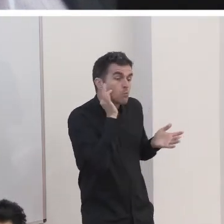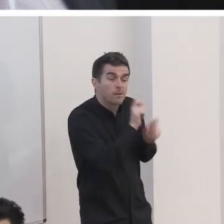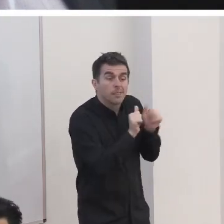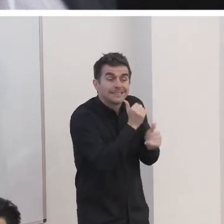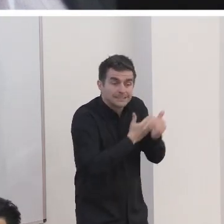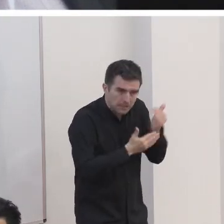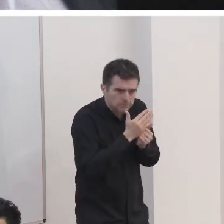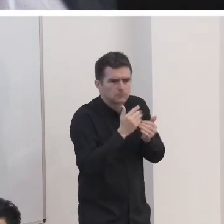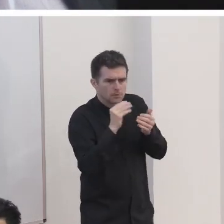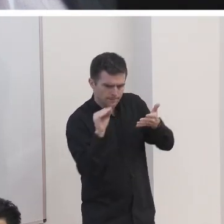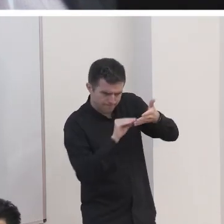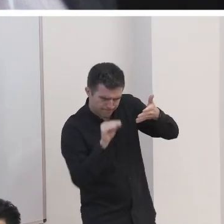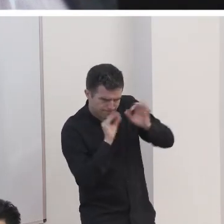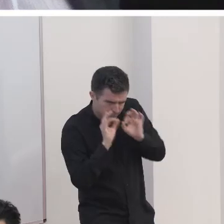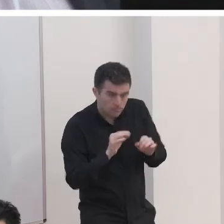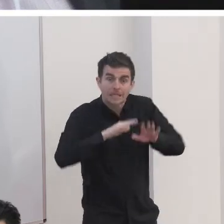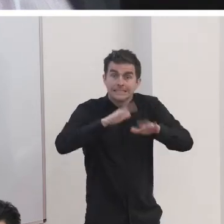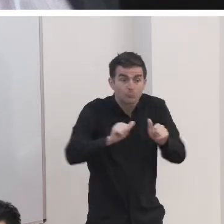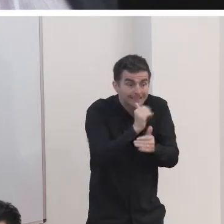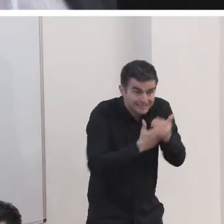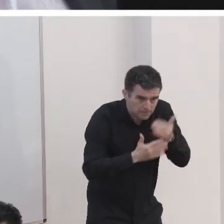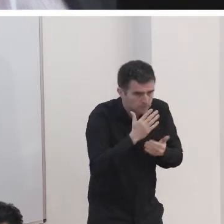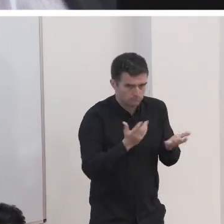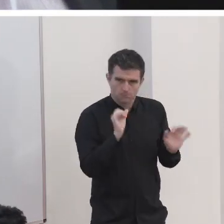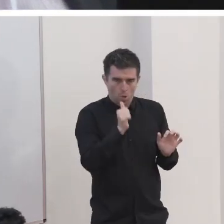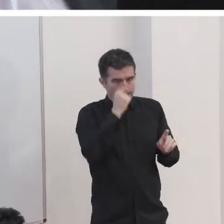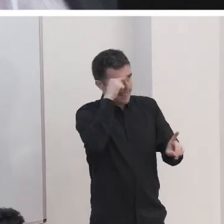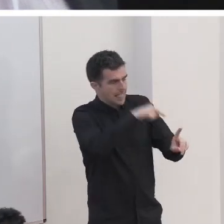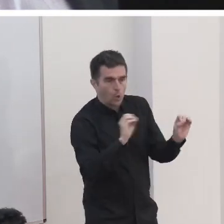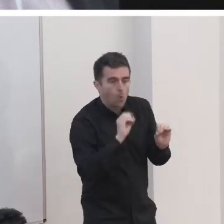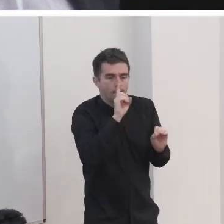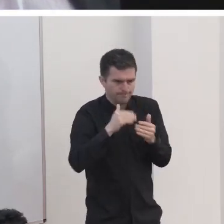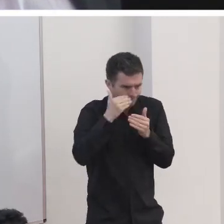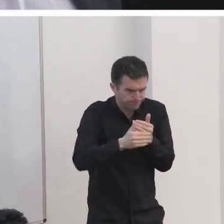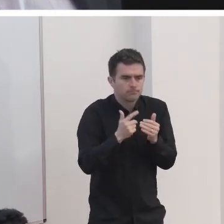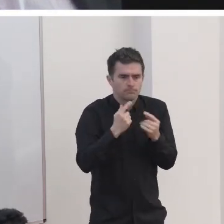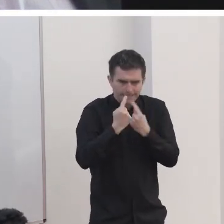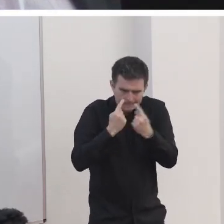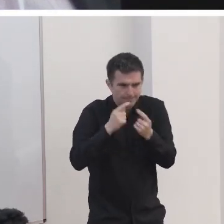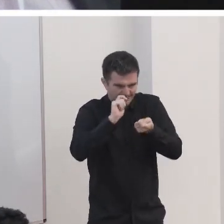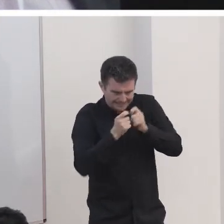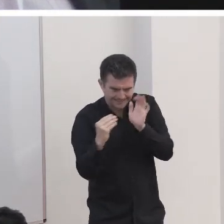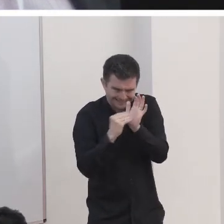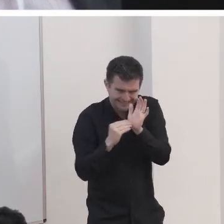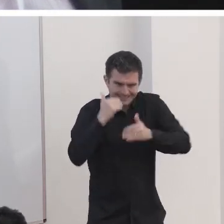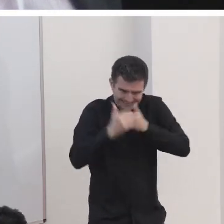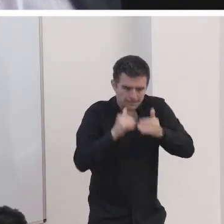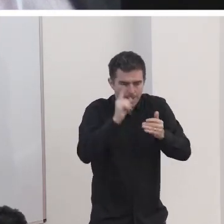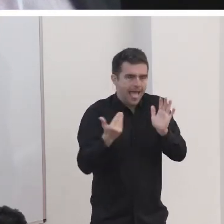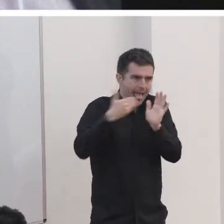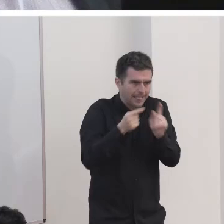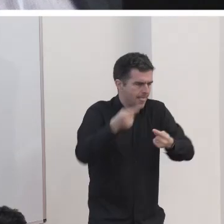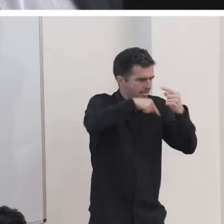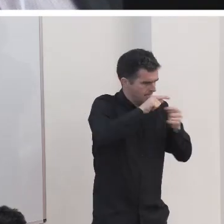you look at, again, our justice system, the court system itself, the court system, which is,